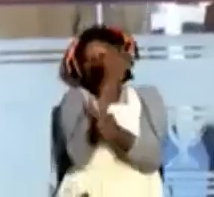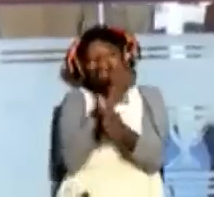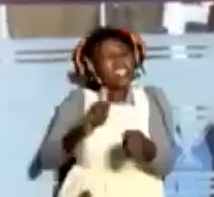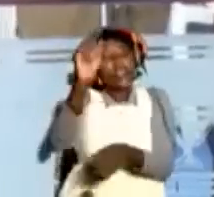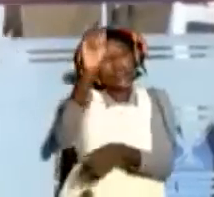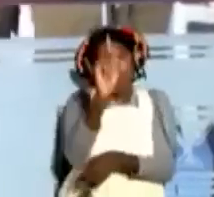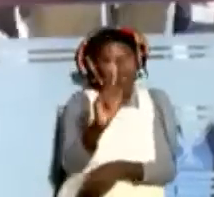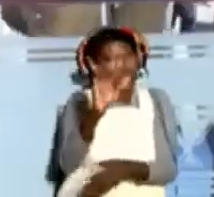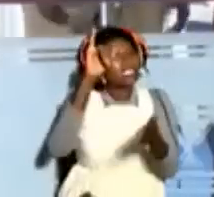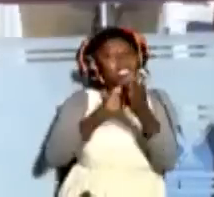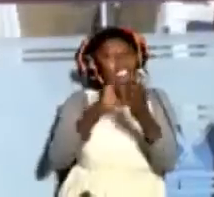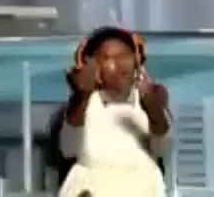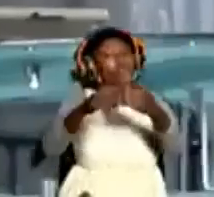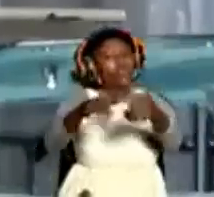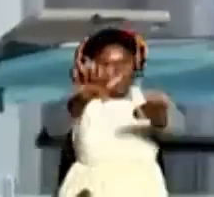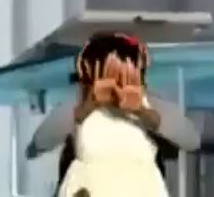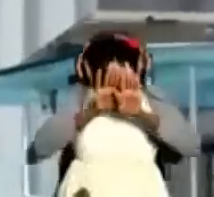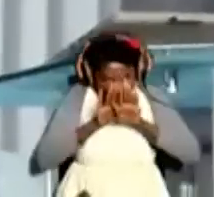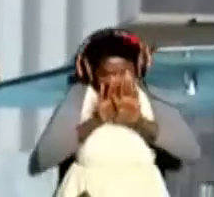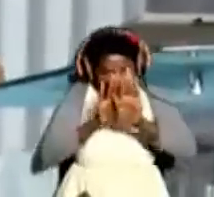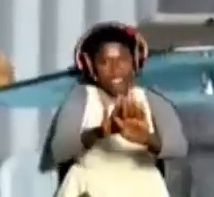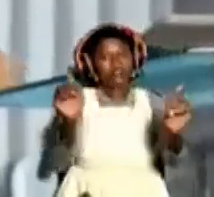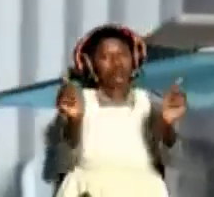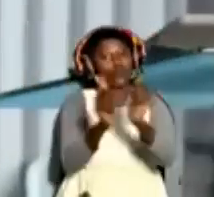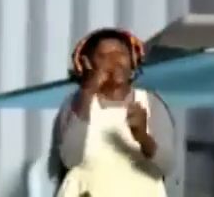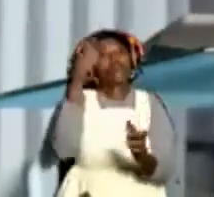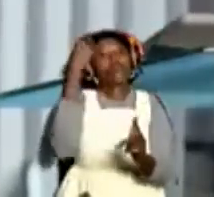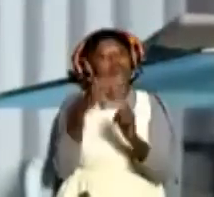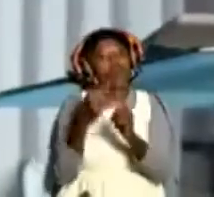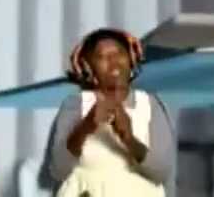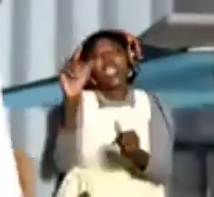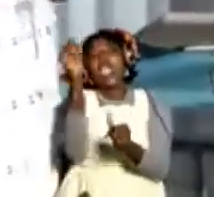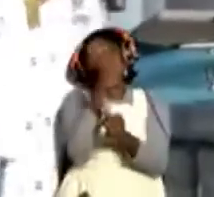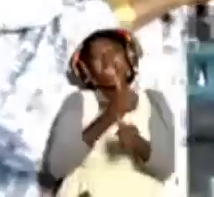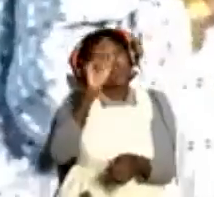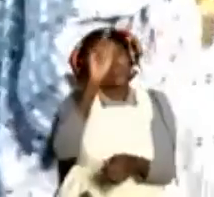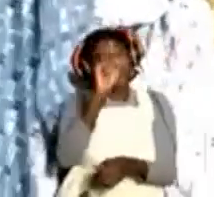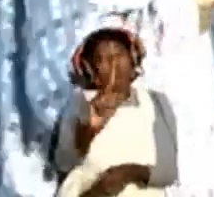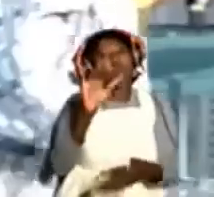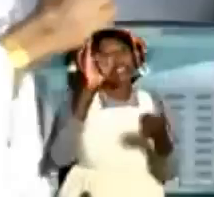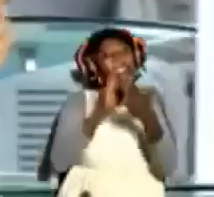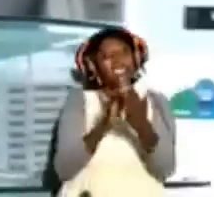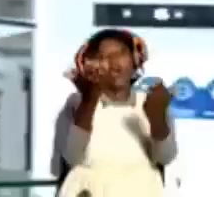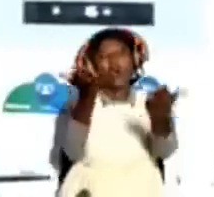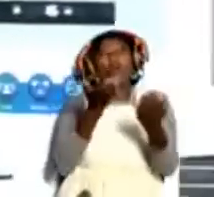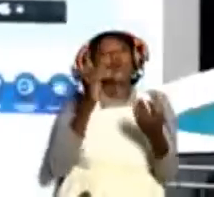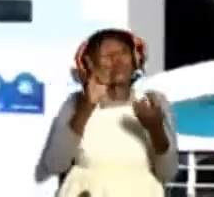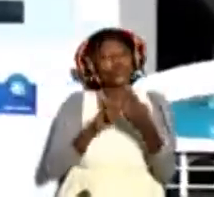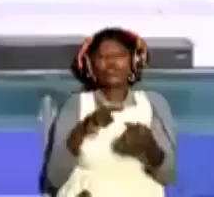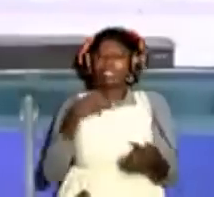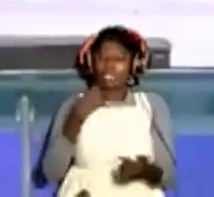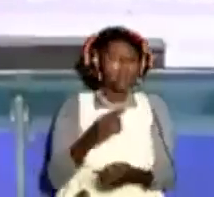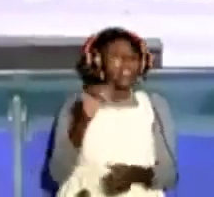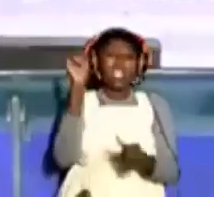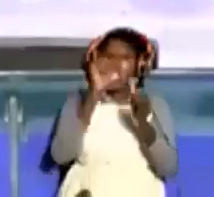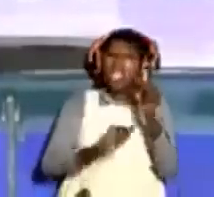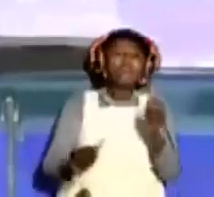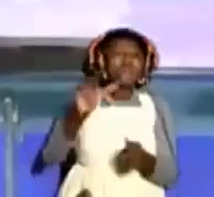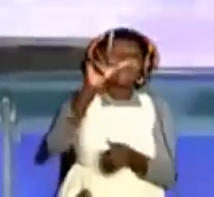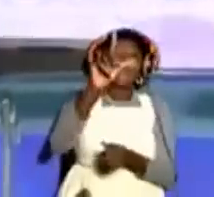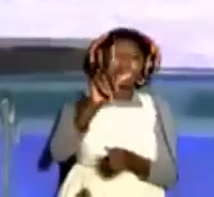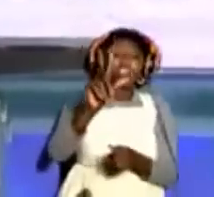anyone who wants to press on with God, anyone who wants to say, every trap the devil has set on my